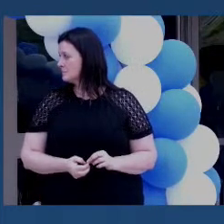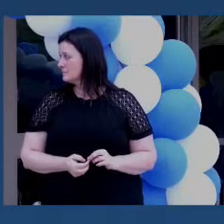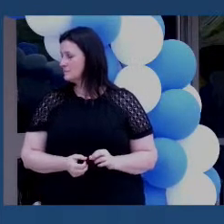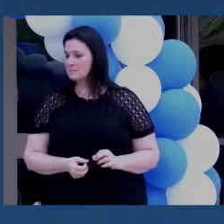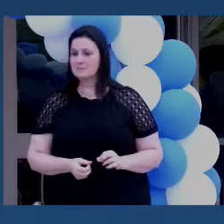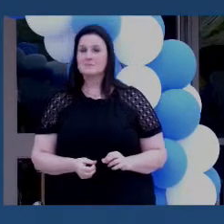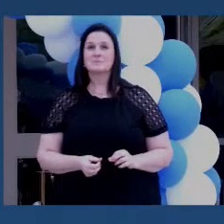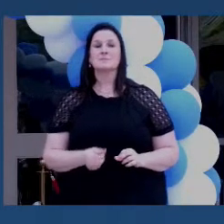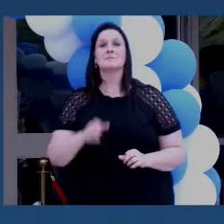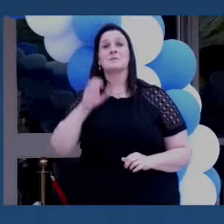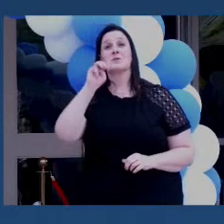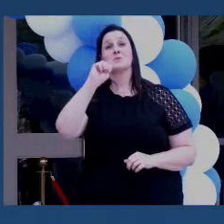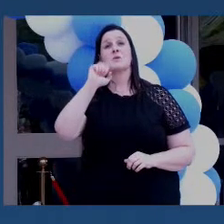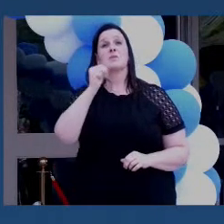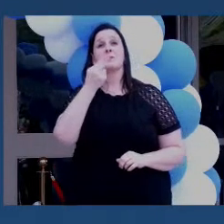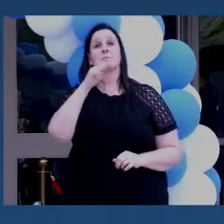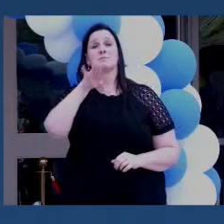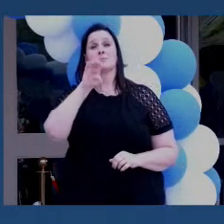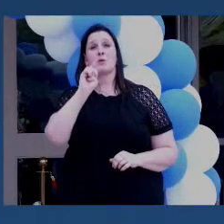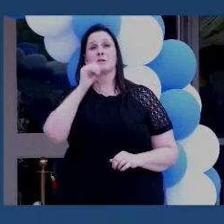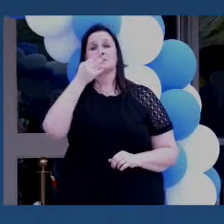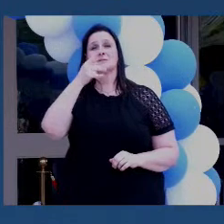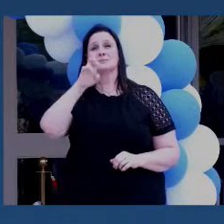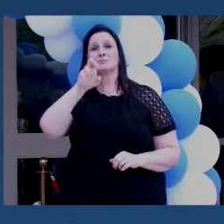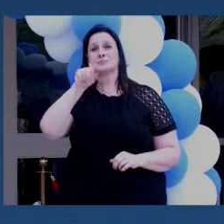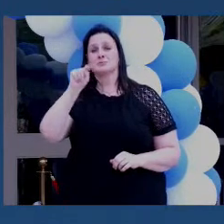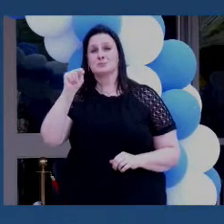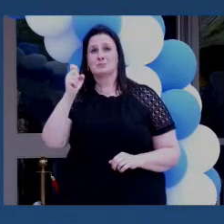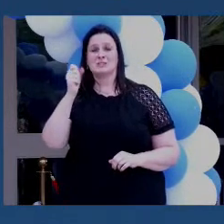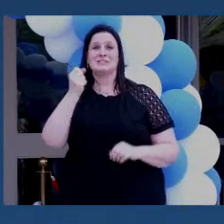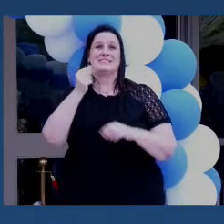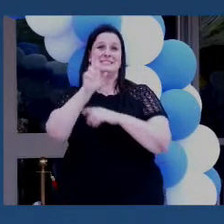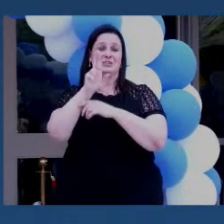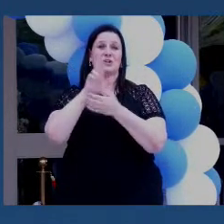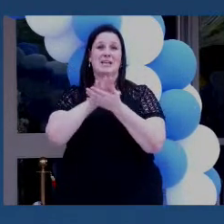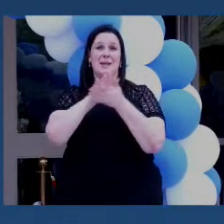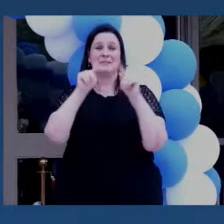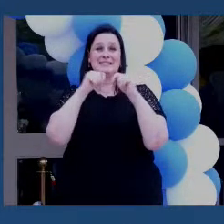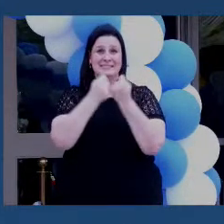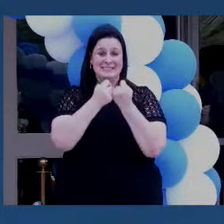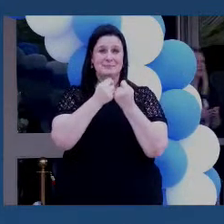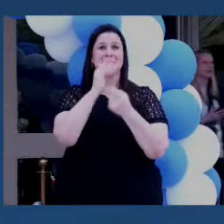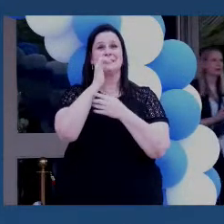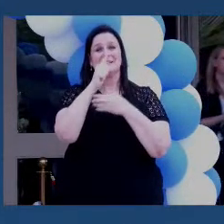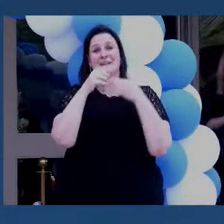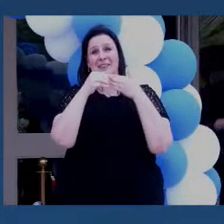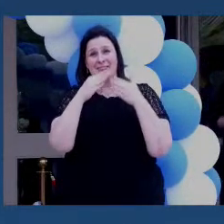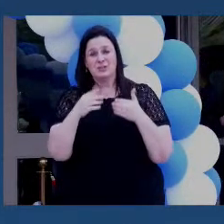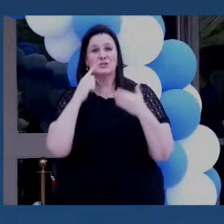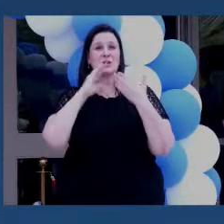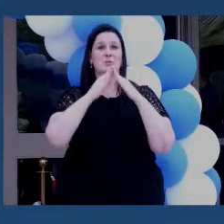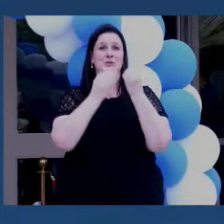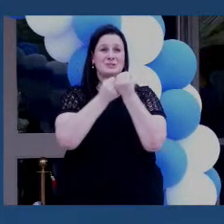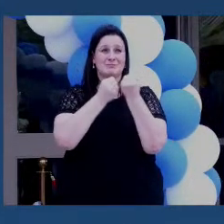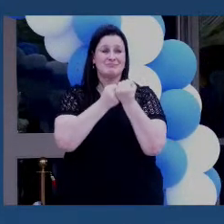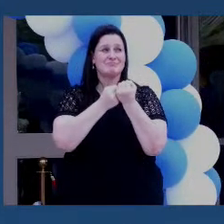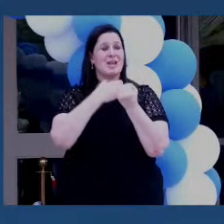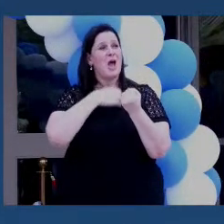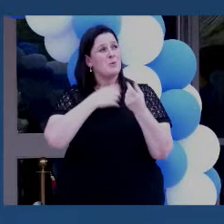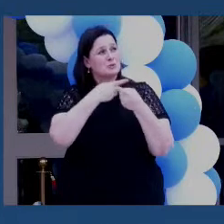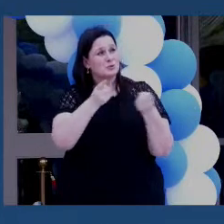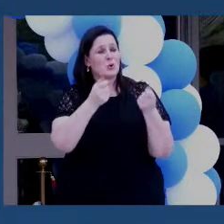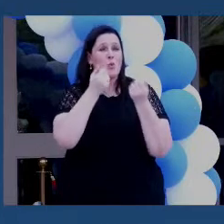To the Maurice Pritchett Senior Academy team, civic leaders, and community champions, I wish you a warm